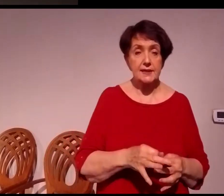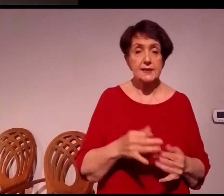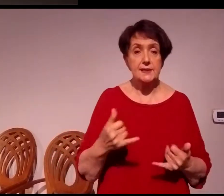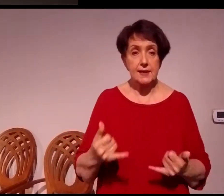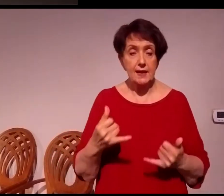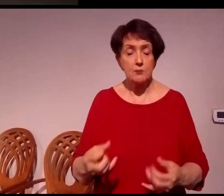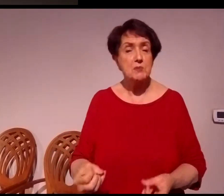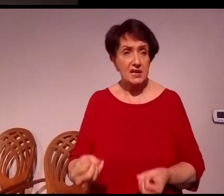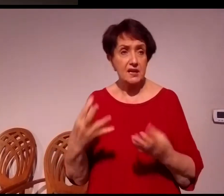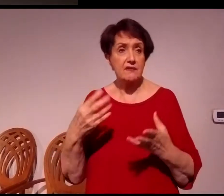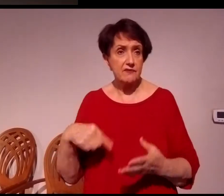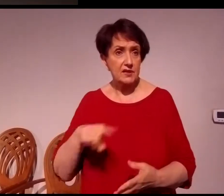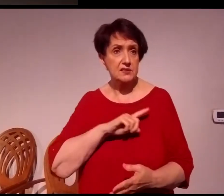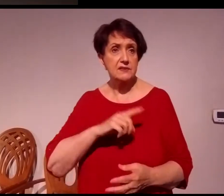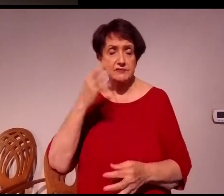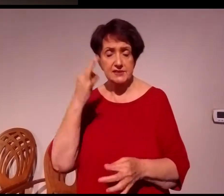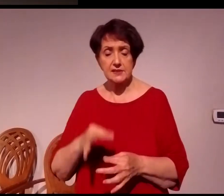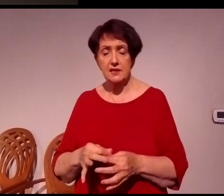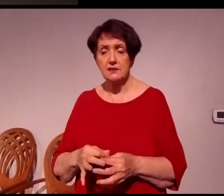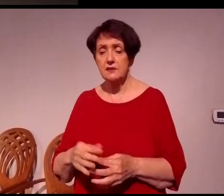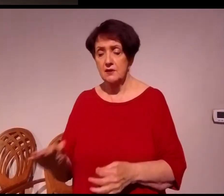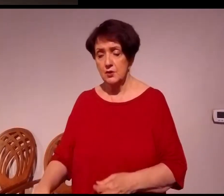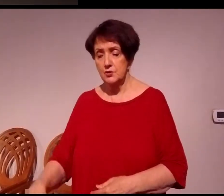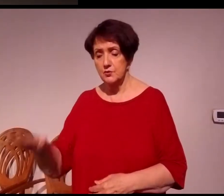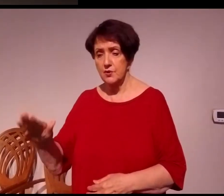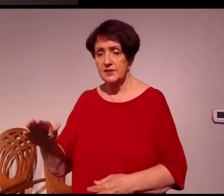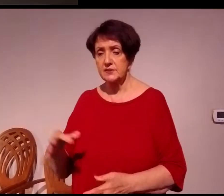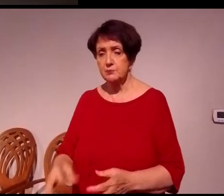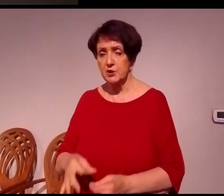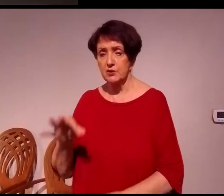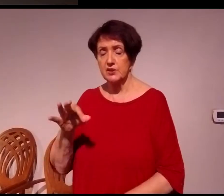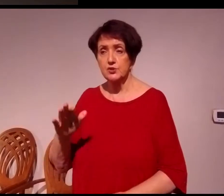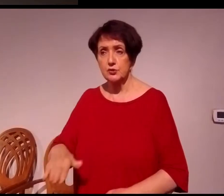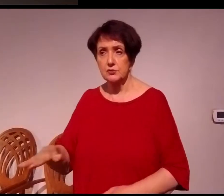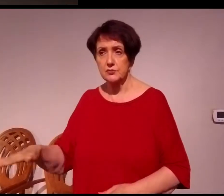One of the most annoying things I used to say to people in my life as Jason was